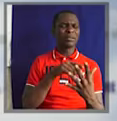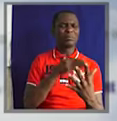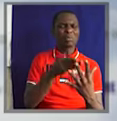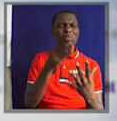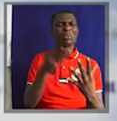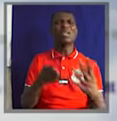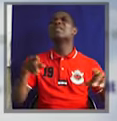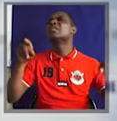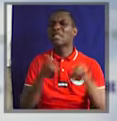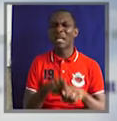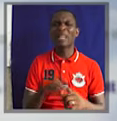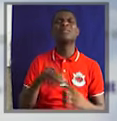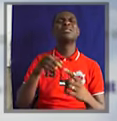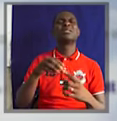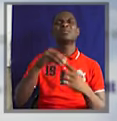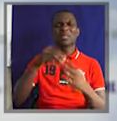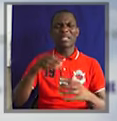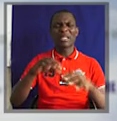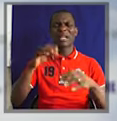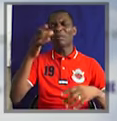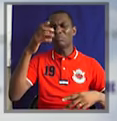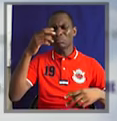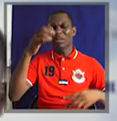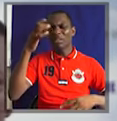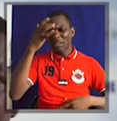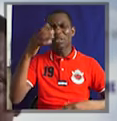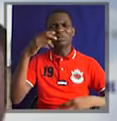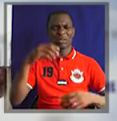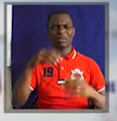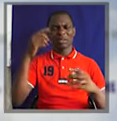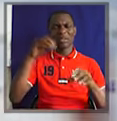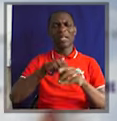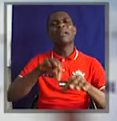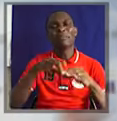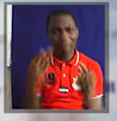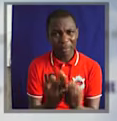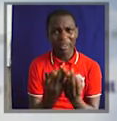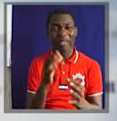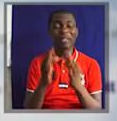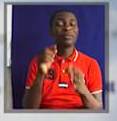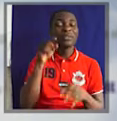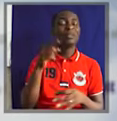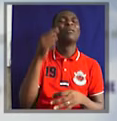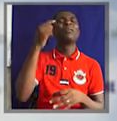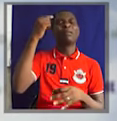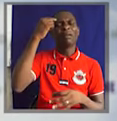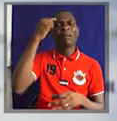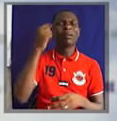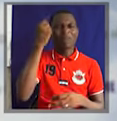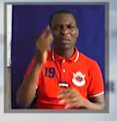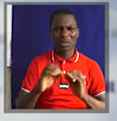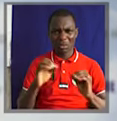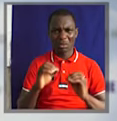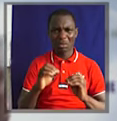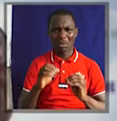a abɛyɛ unique a ɛda abusua ahodoɔ bi mu a sɛ woahwɛ yɛ wotena sɛ wodwene ho a wonte aseɛ da And then I'm in Bible so